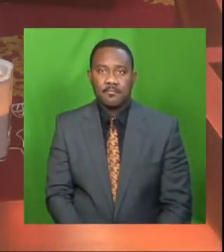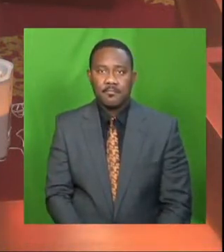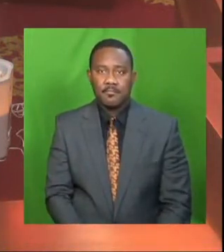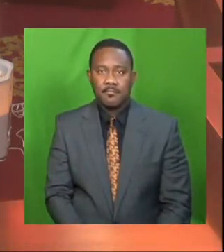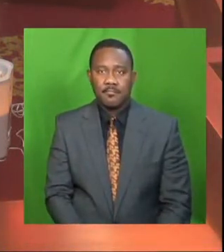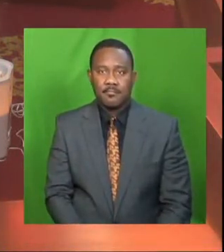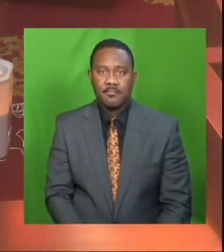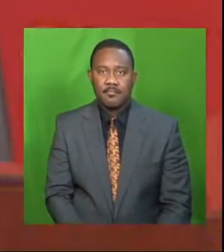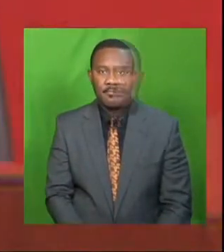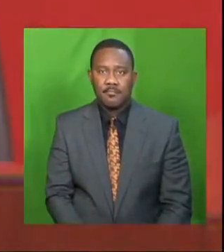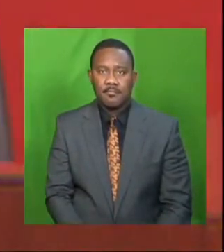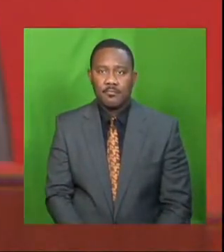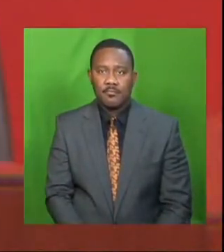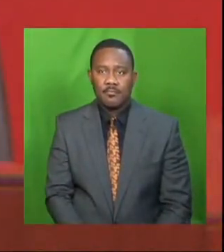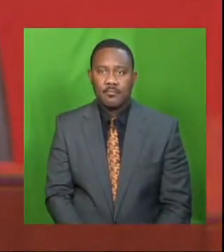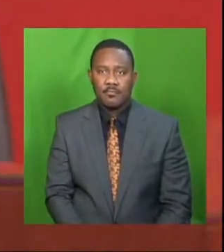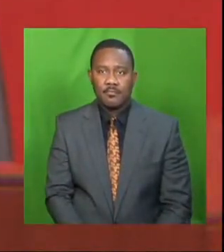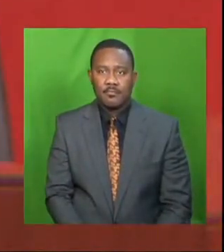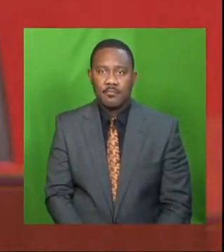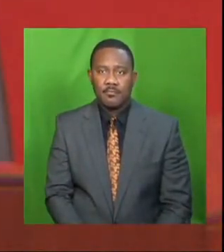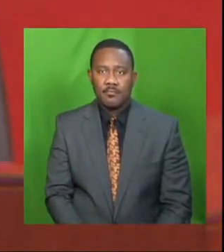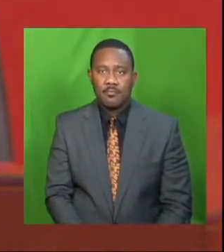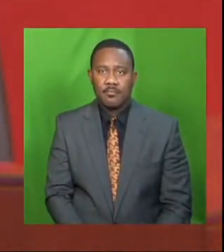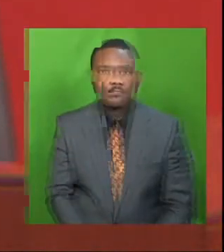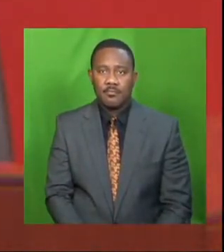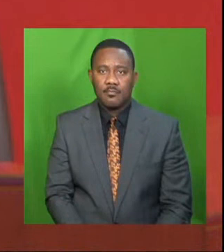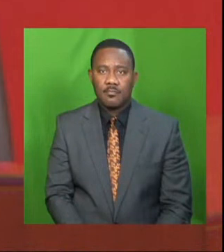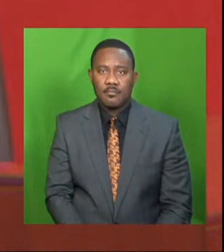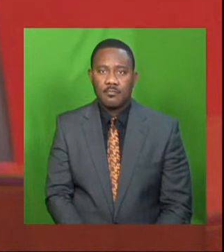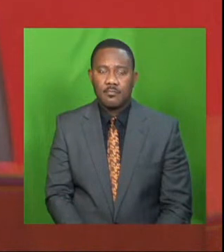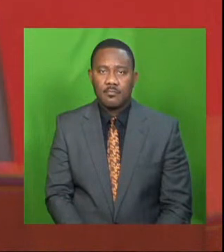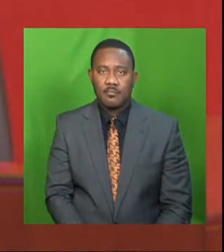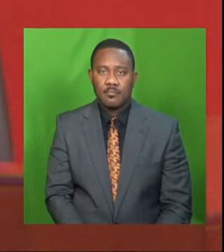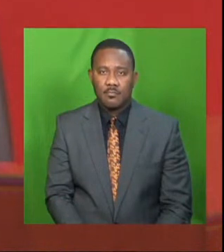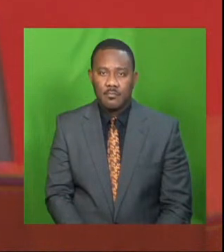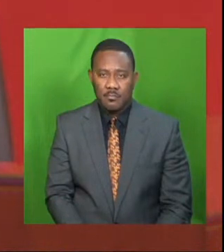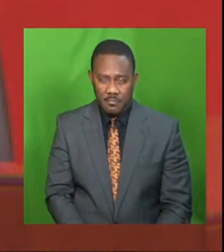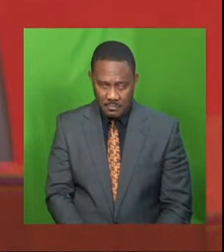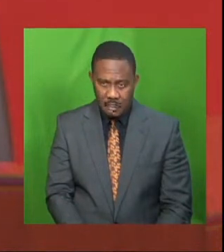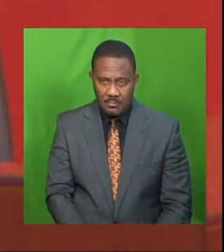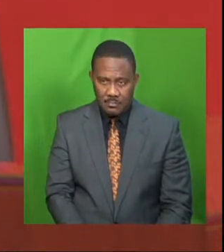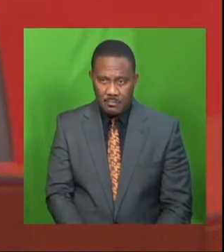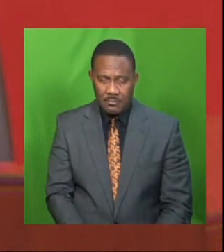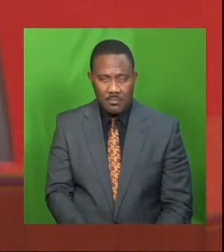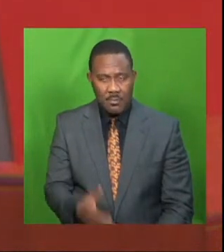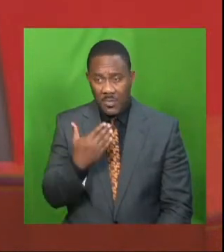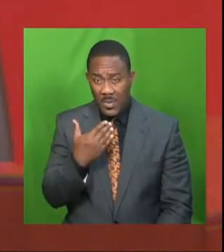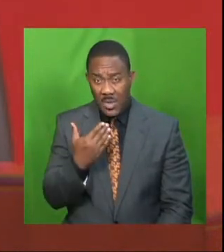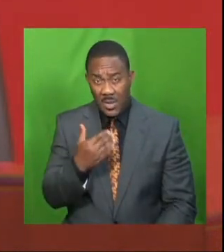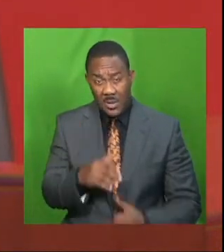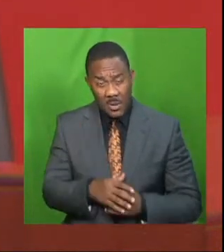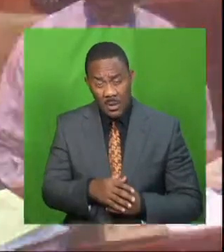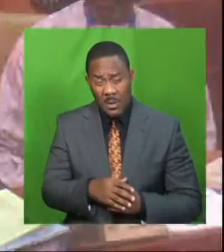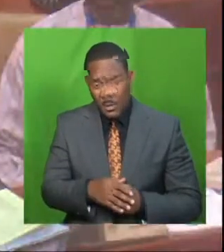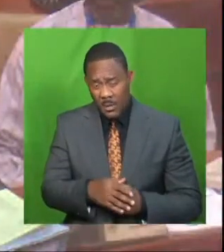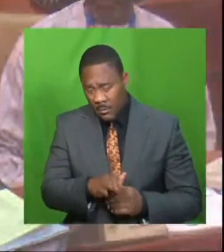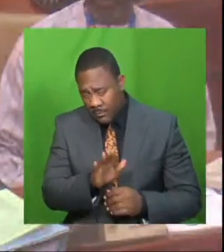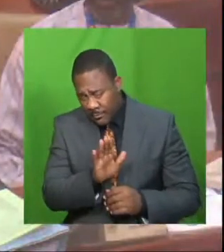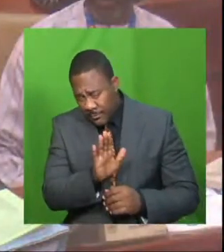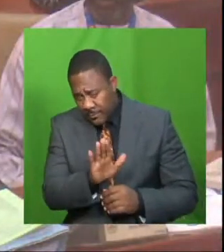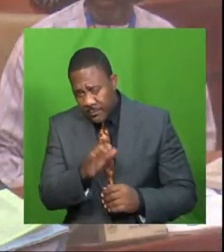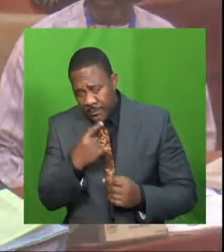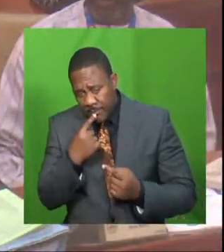Yes, leader. Mr. Speaker, thank you for tolerating me. Minister, in your answer in